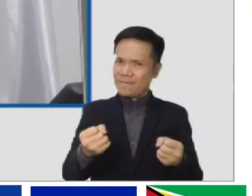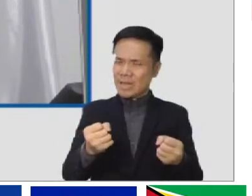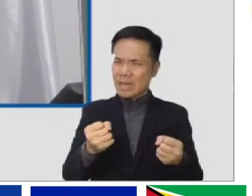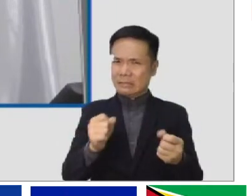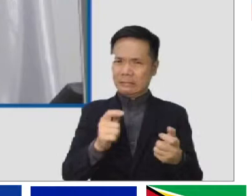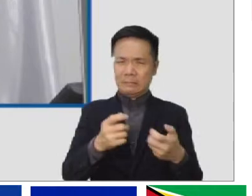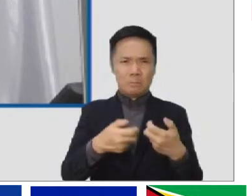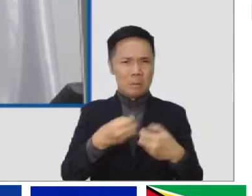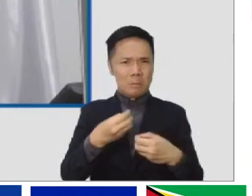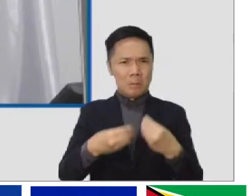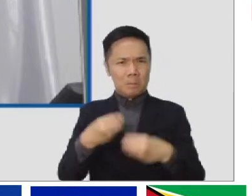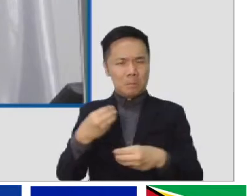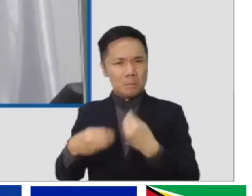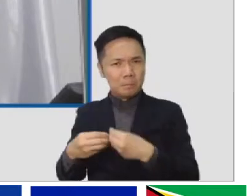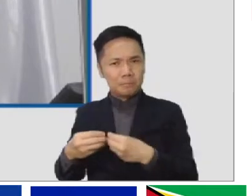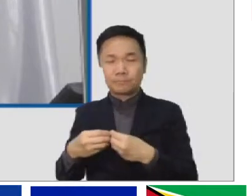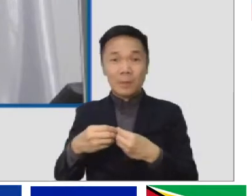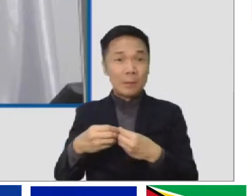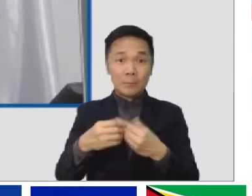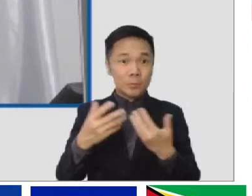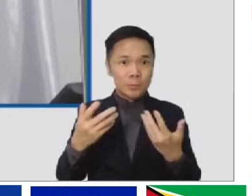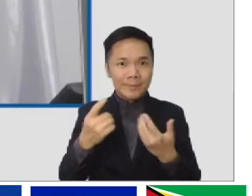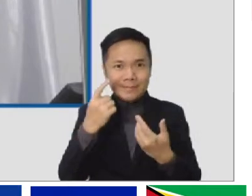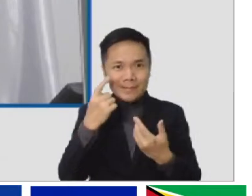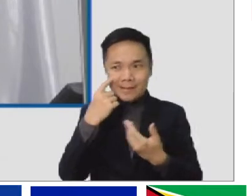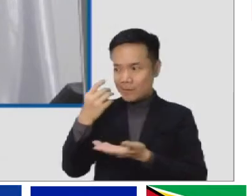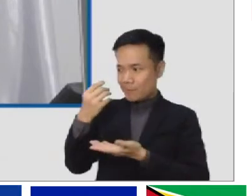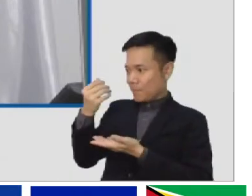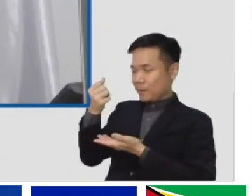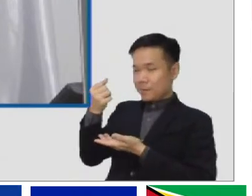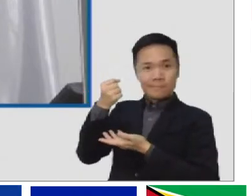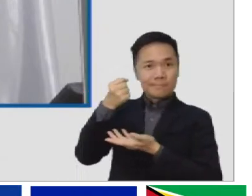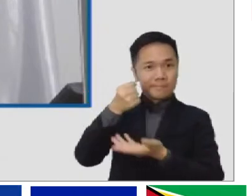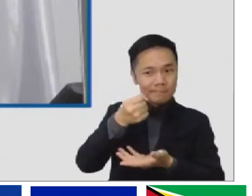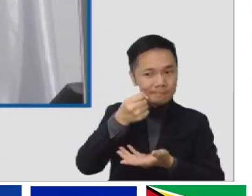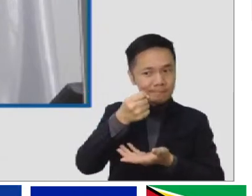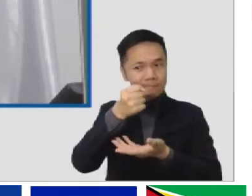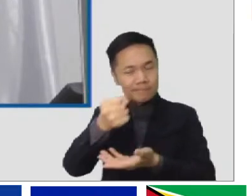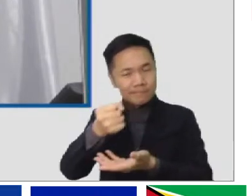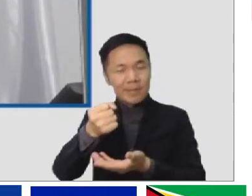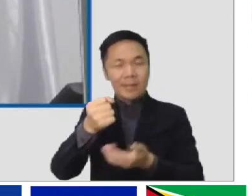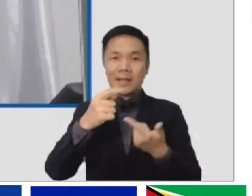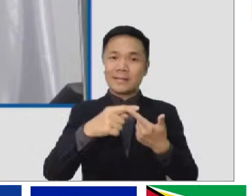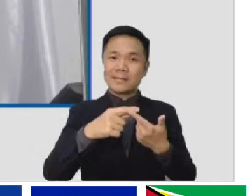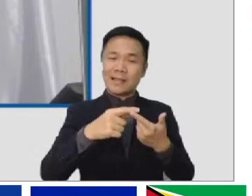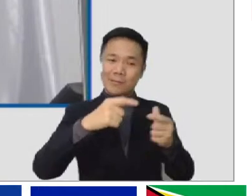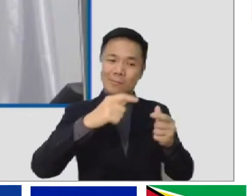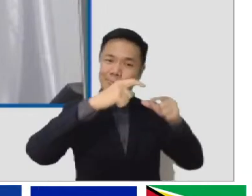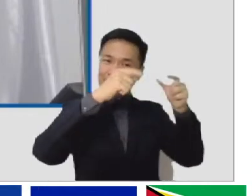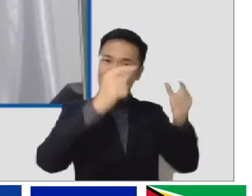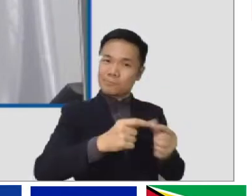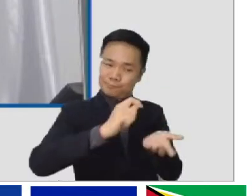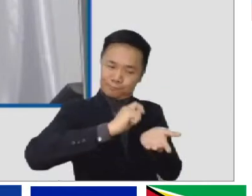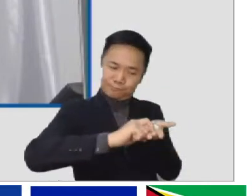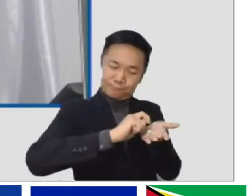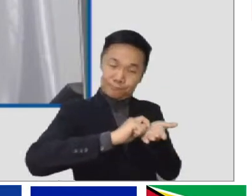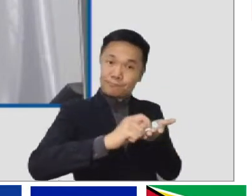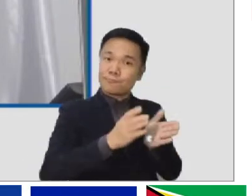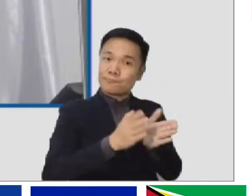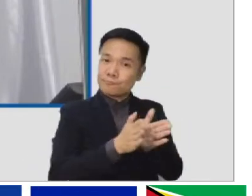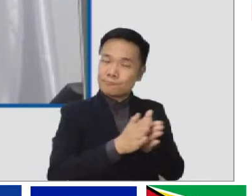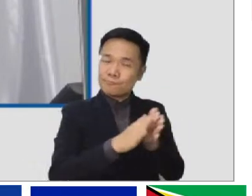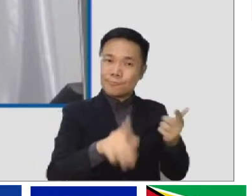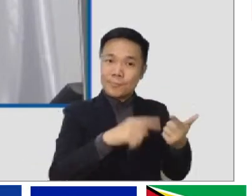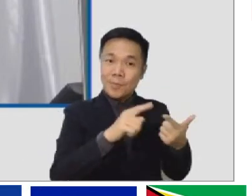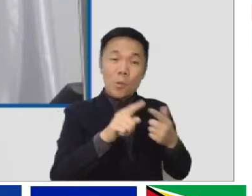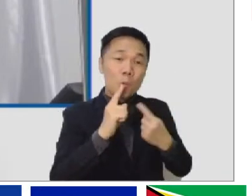funds, developing reports on these strategies, resiliency. We need to work in the framework of